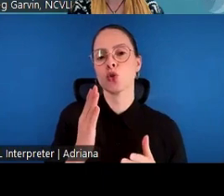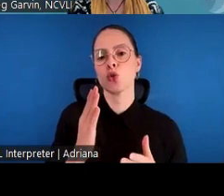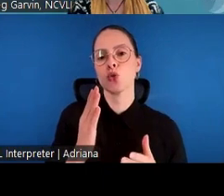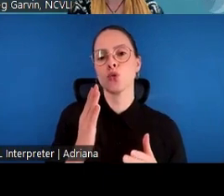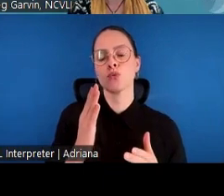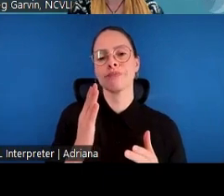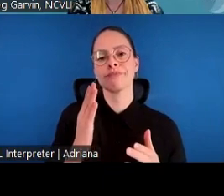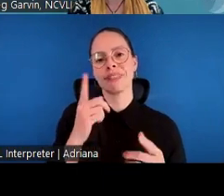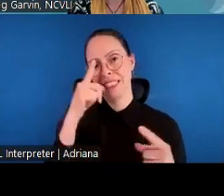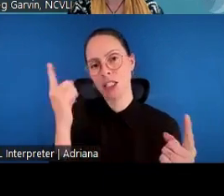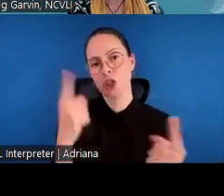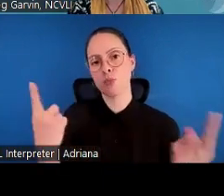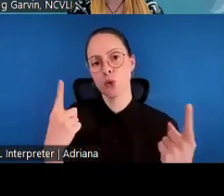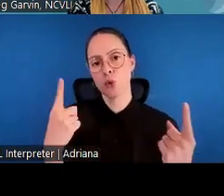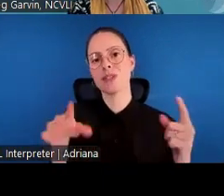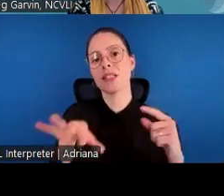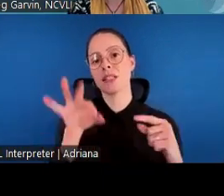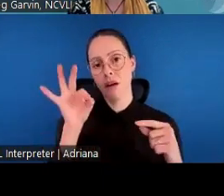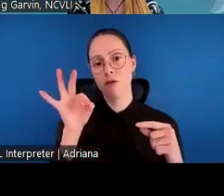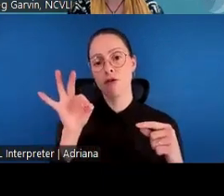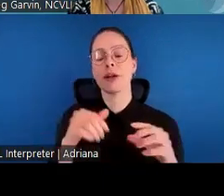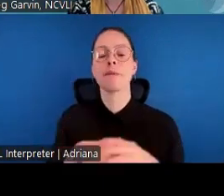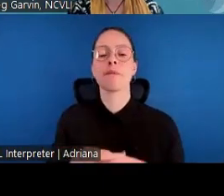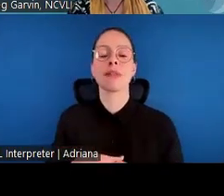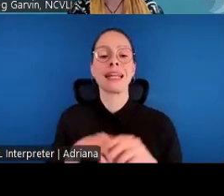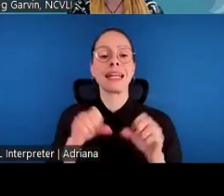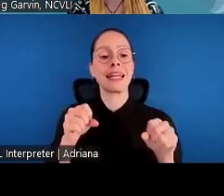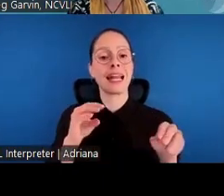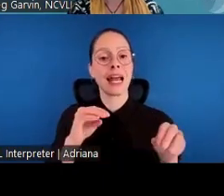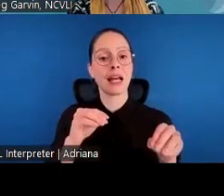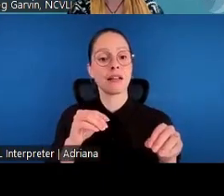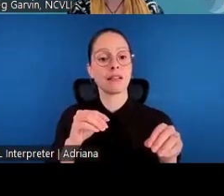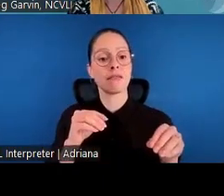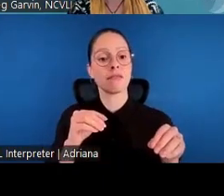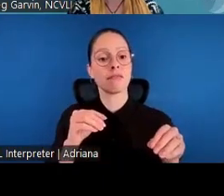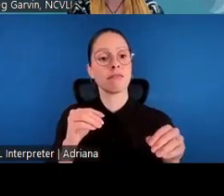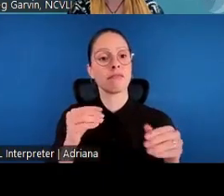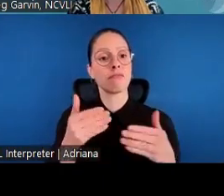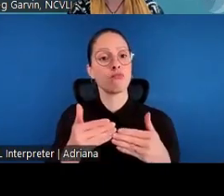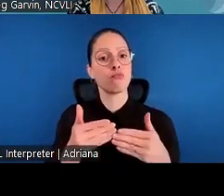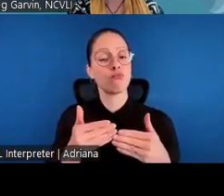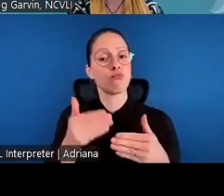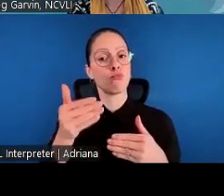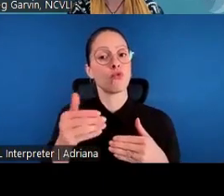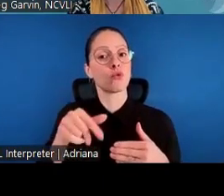subpoena has not been issued. They can move to quash after a subpoena issues, but